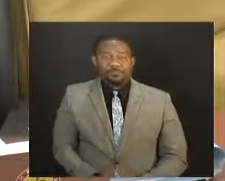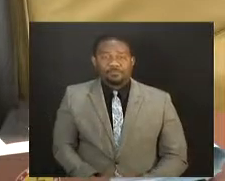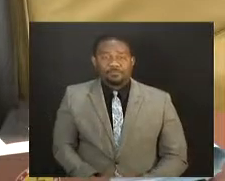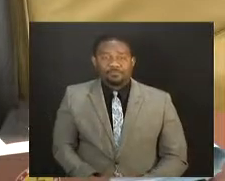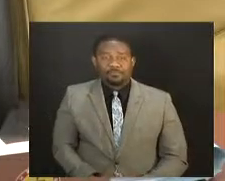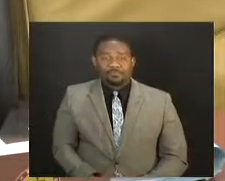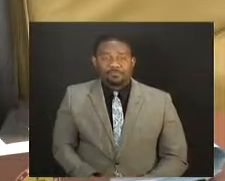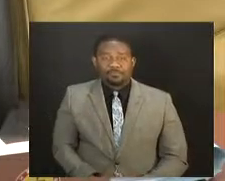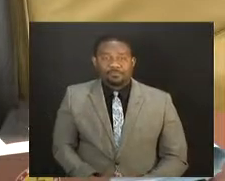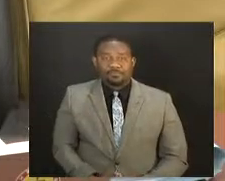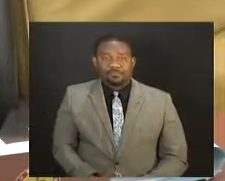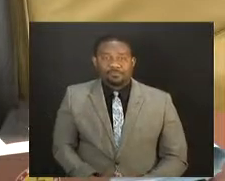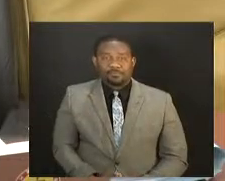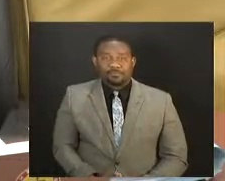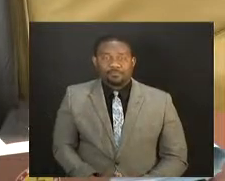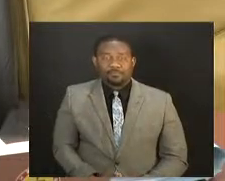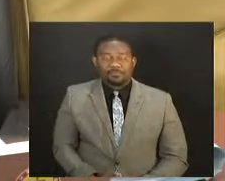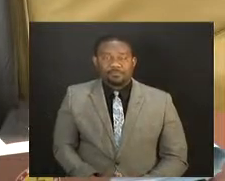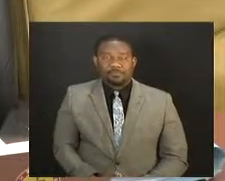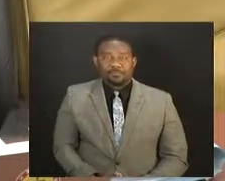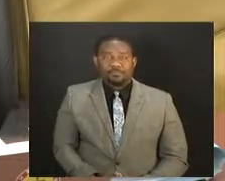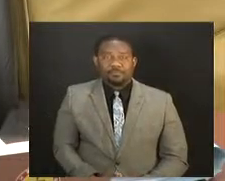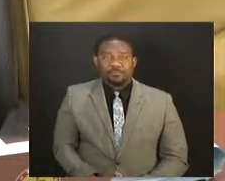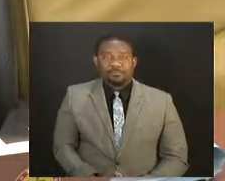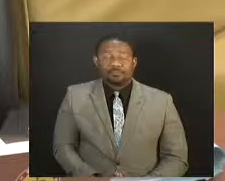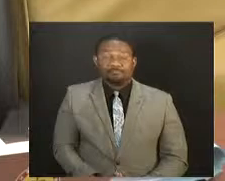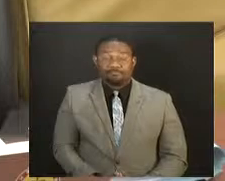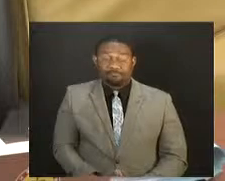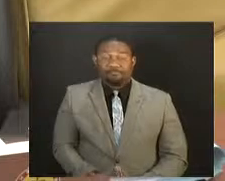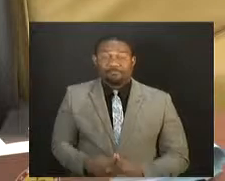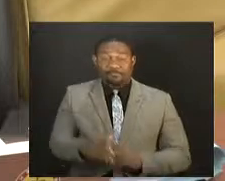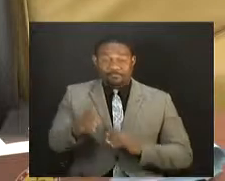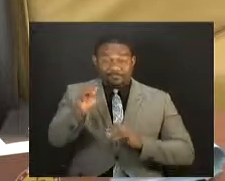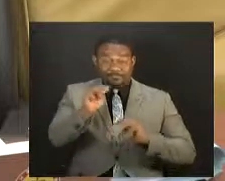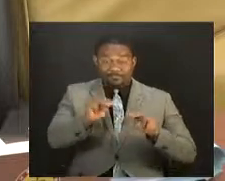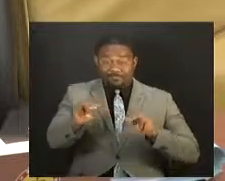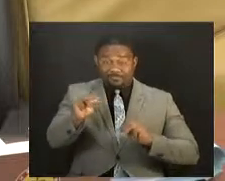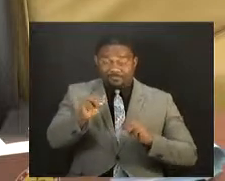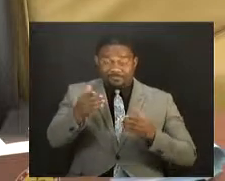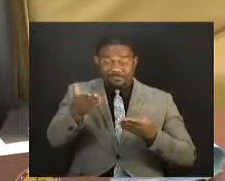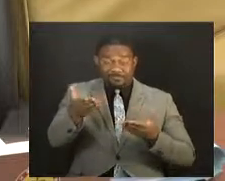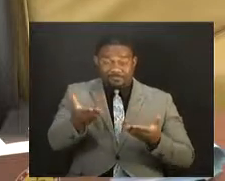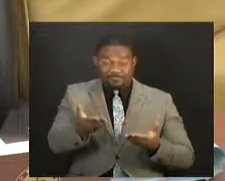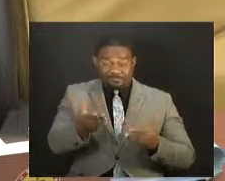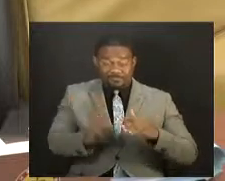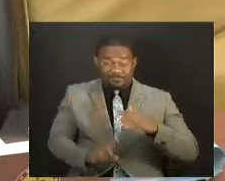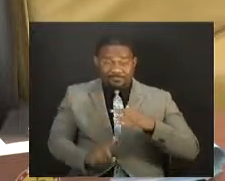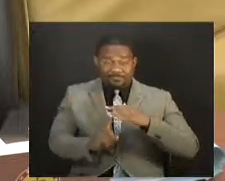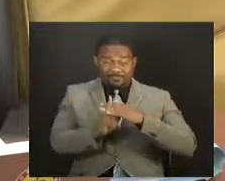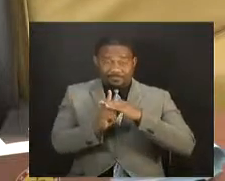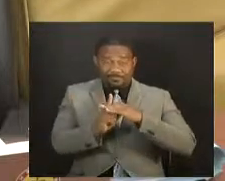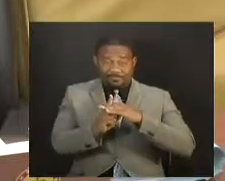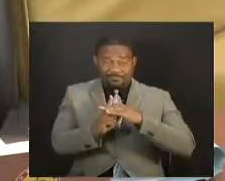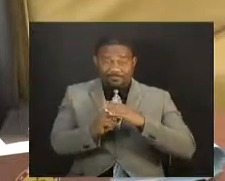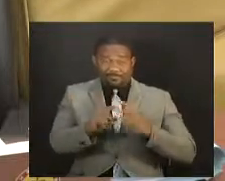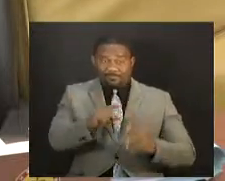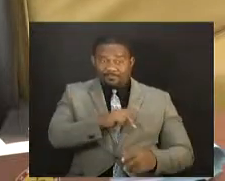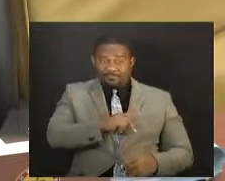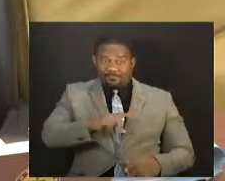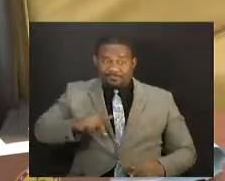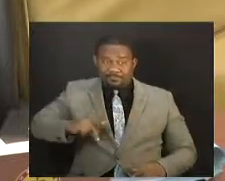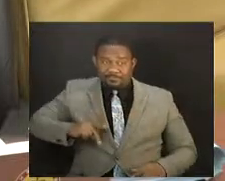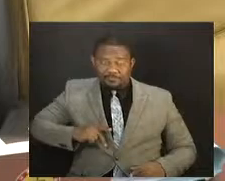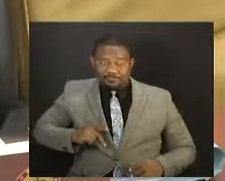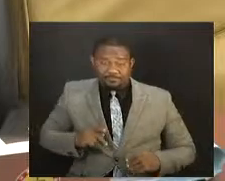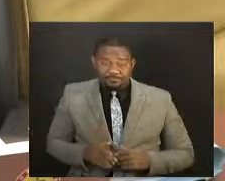a matter has come before this House. And the matter that has come before this